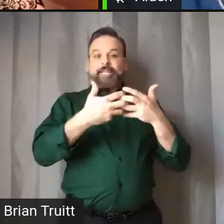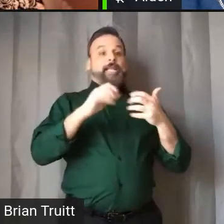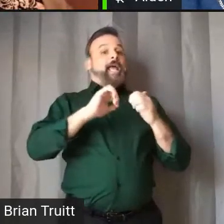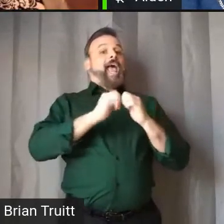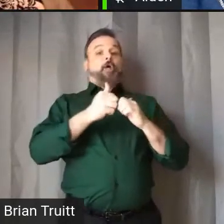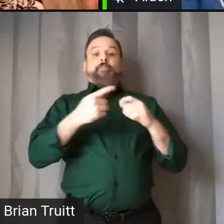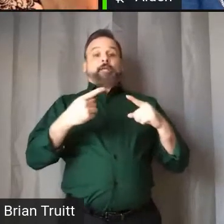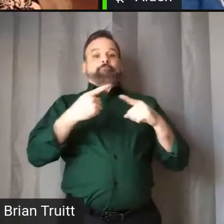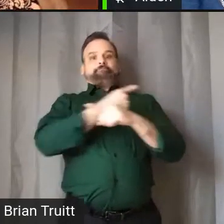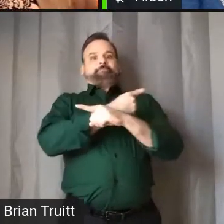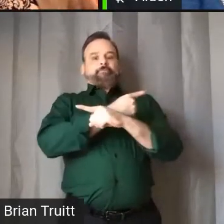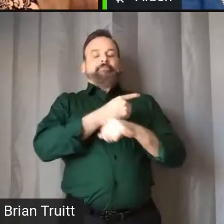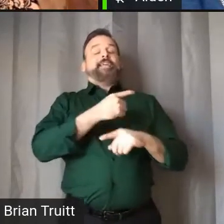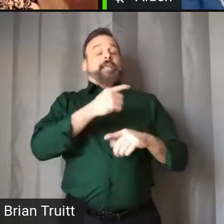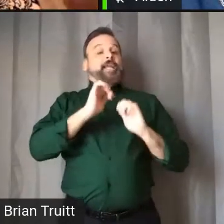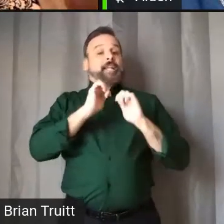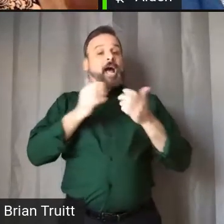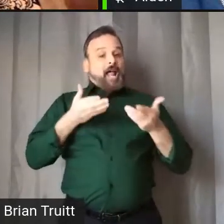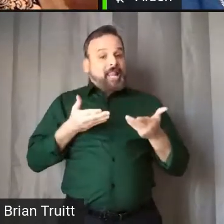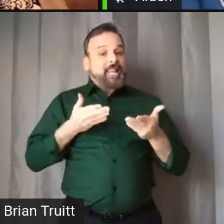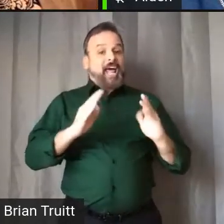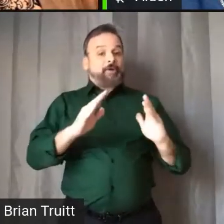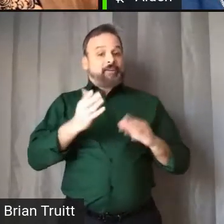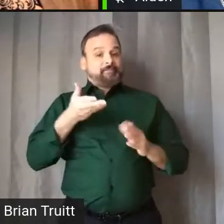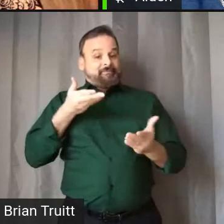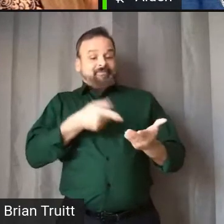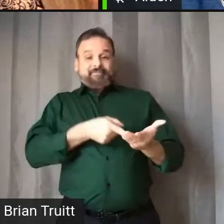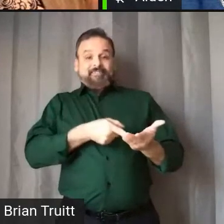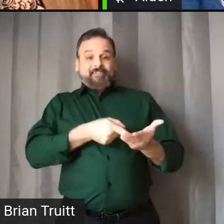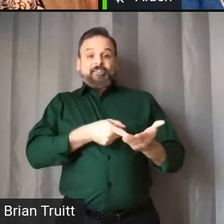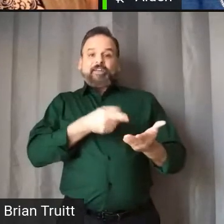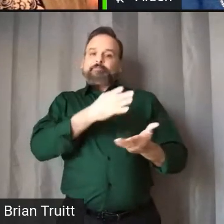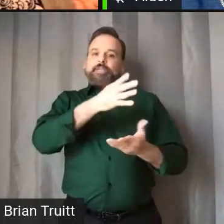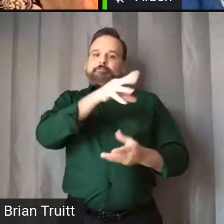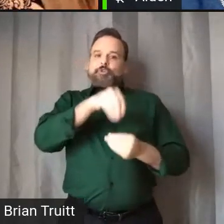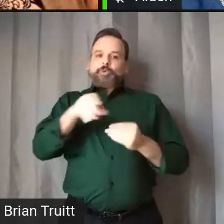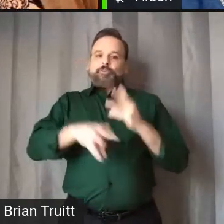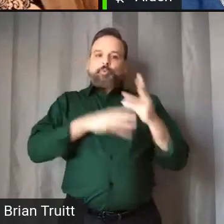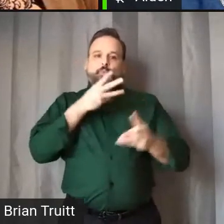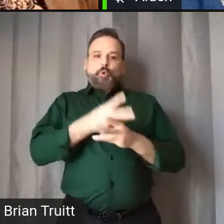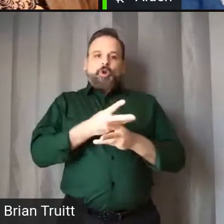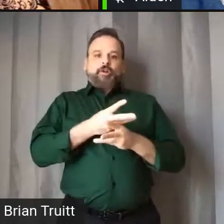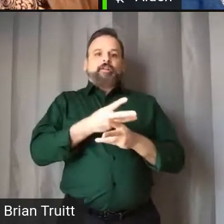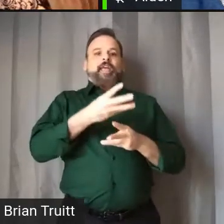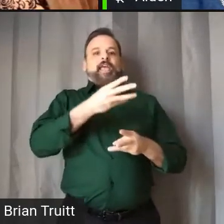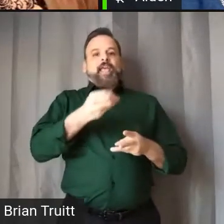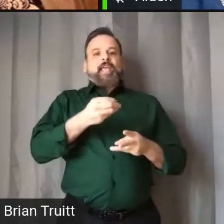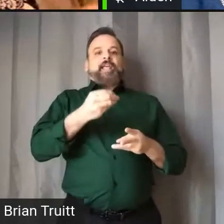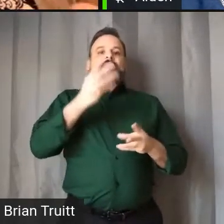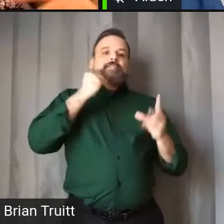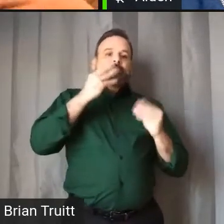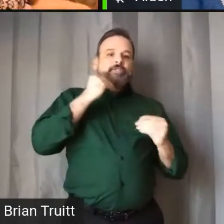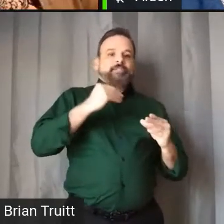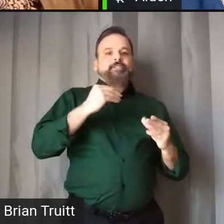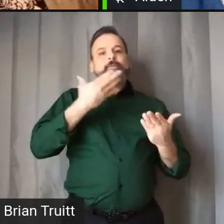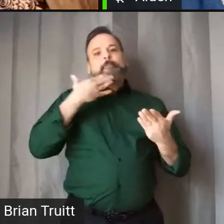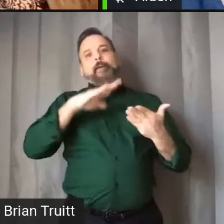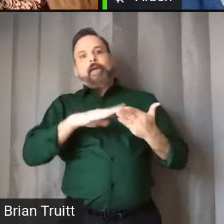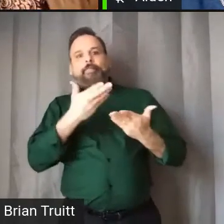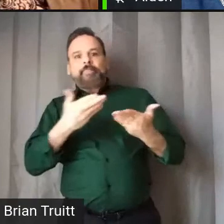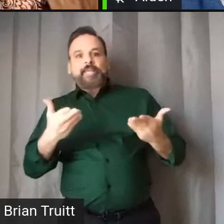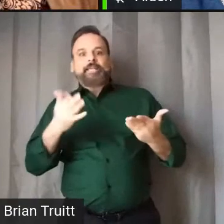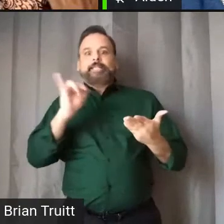allowing that to exist and be, you know, part of the world, and then also getting to do the fun things like, you know, starting fire and, you know,